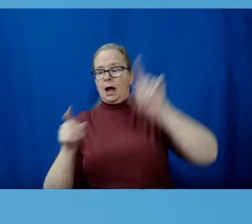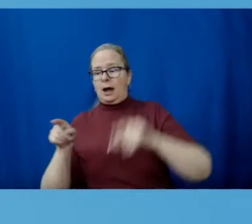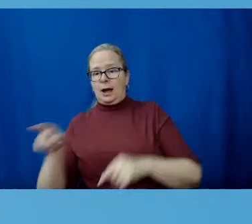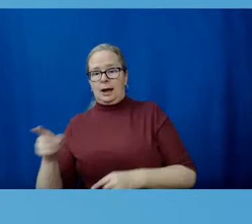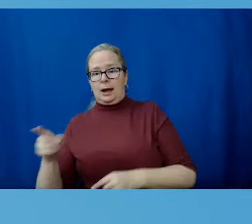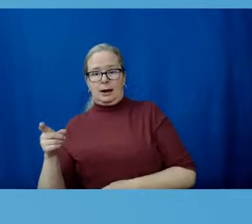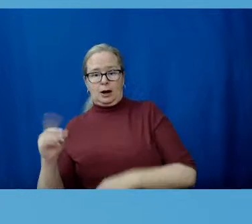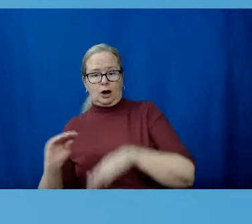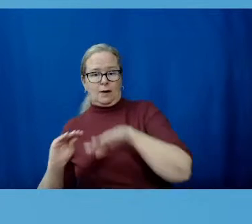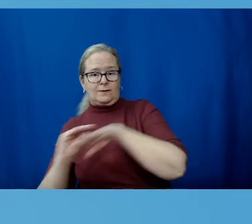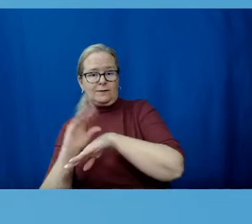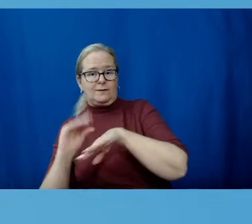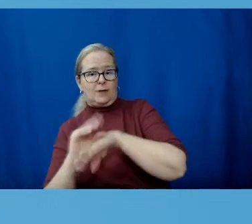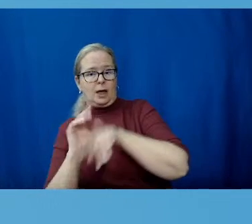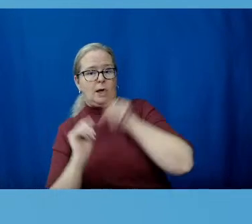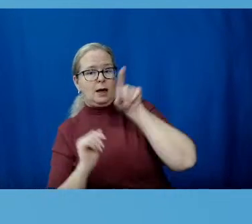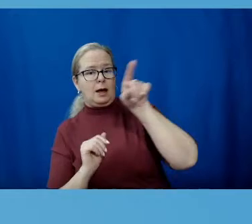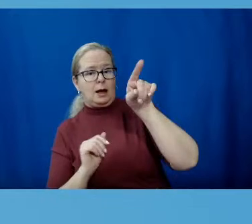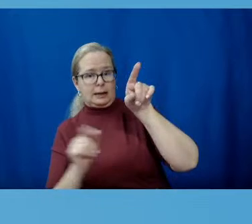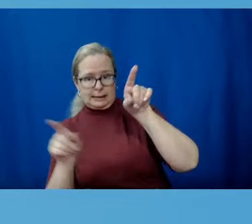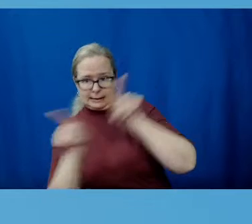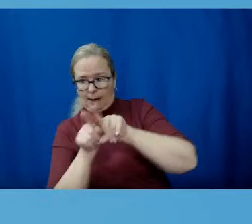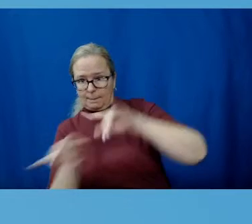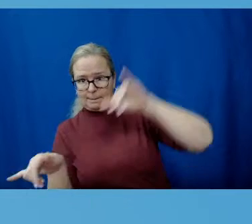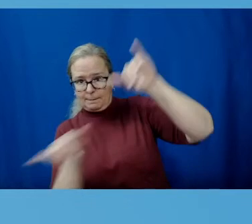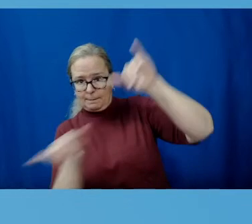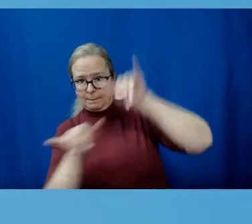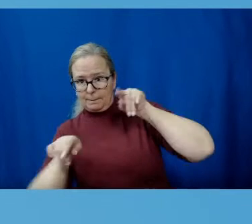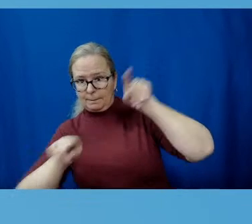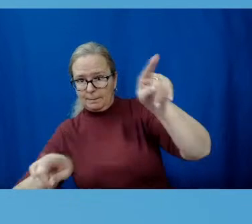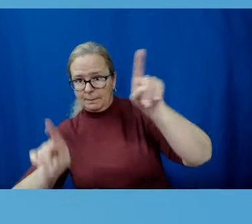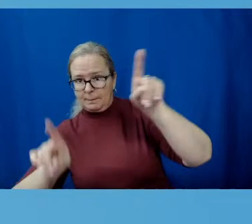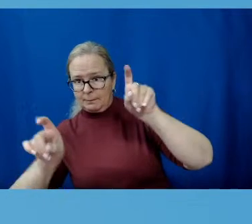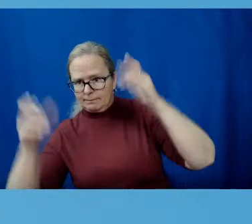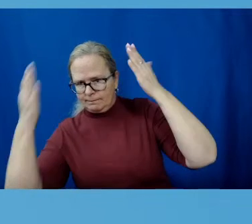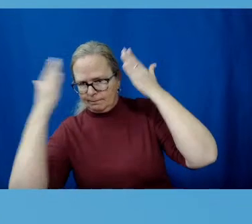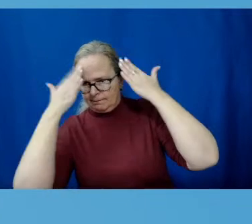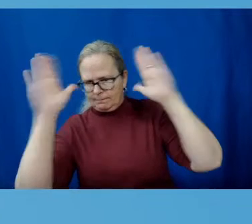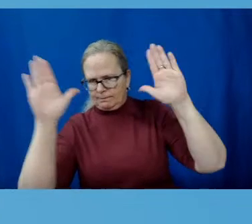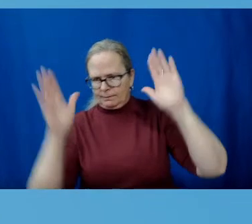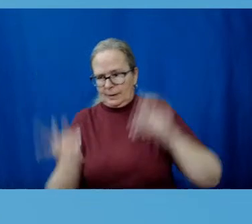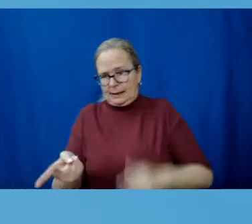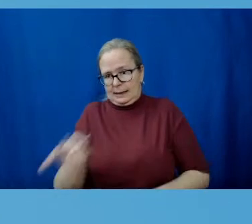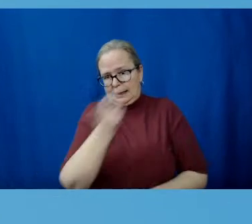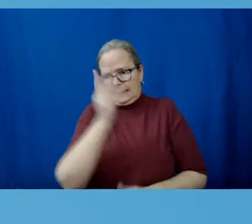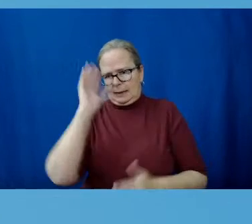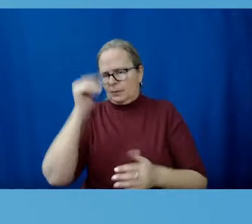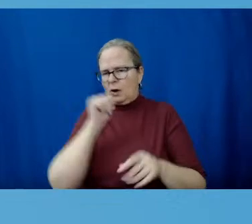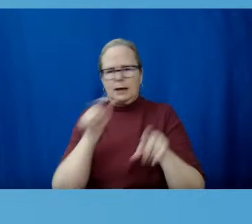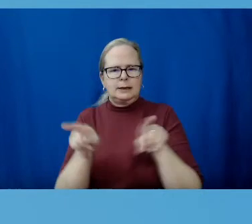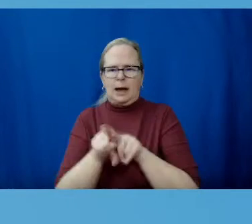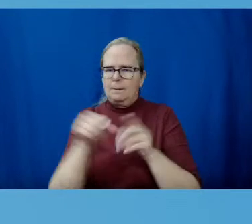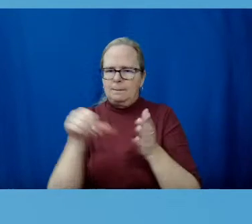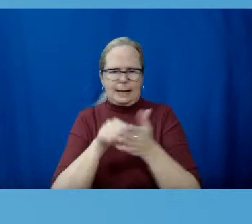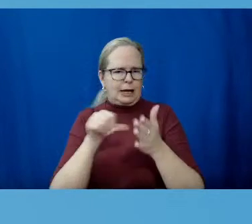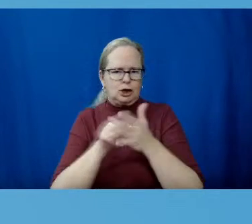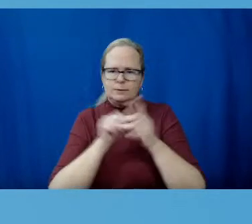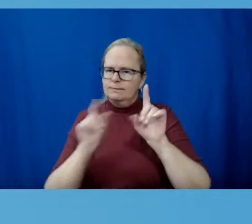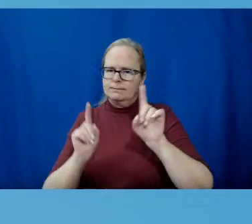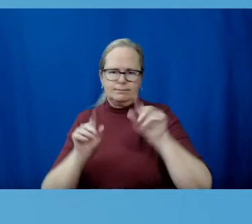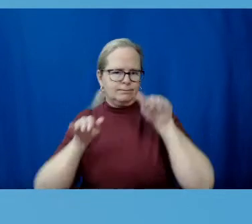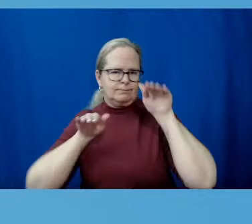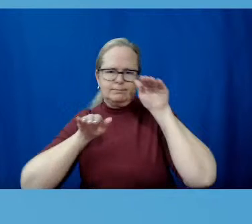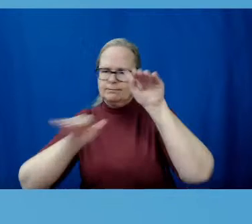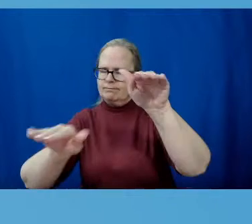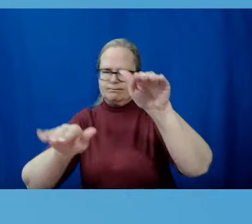civil servant relationship, in my view. I think, though, that one way to sort of solve this, if we're thinking about how to clean up the law, is